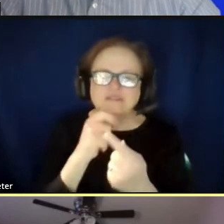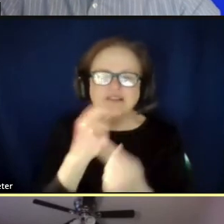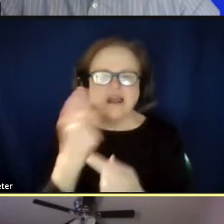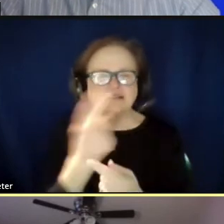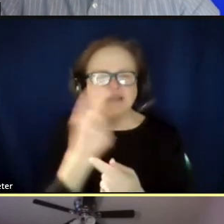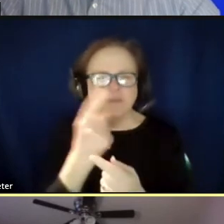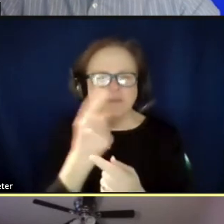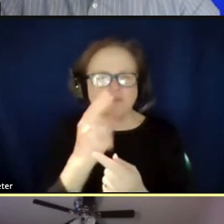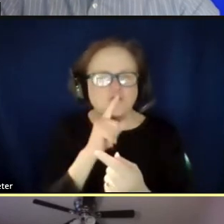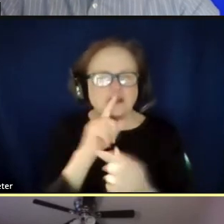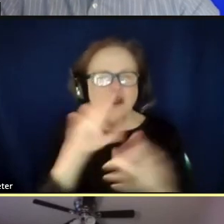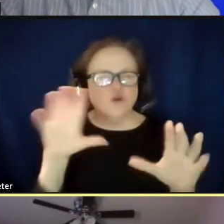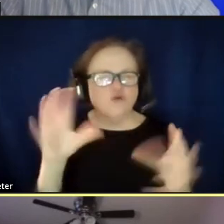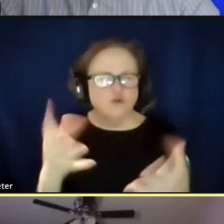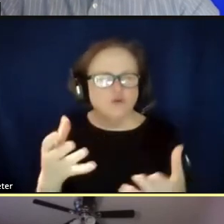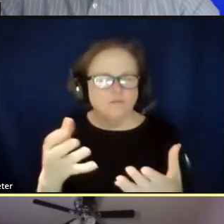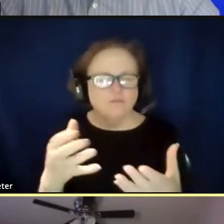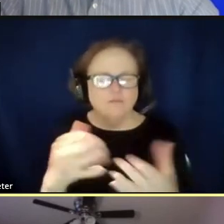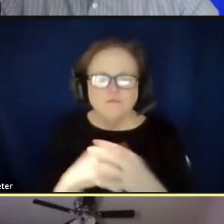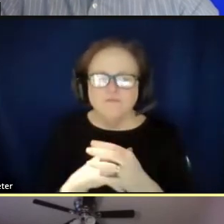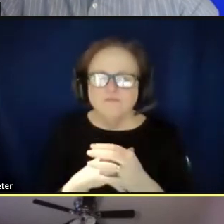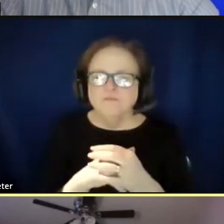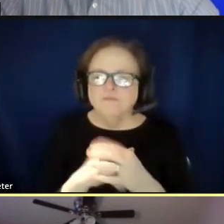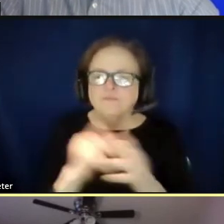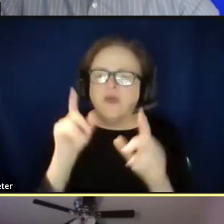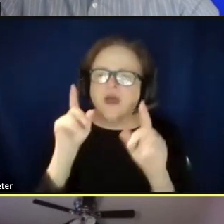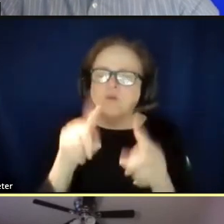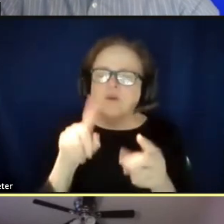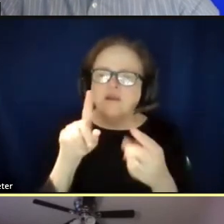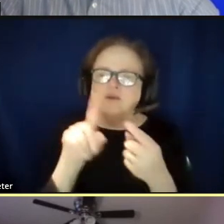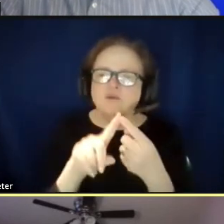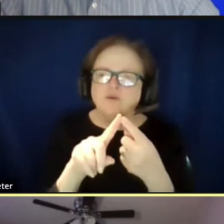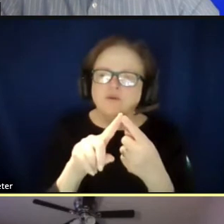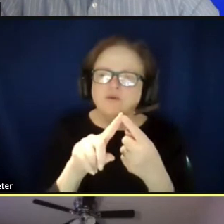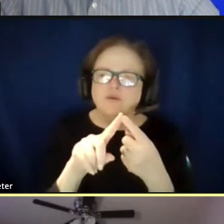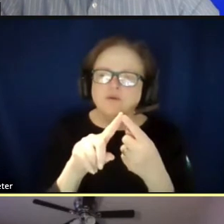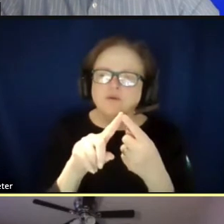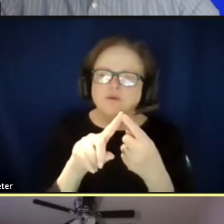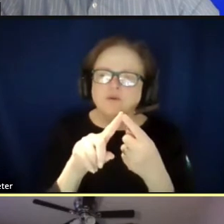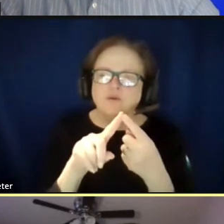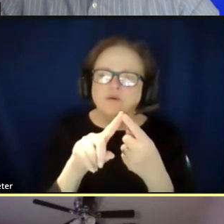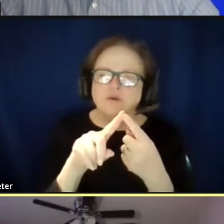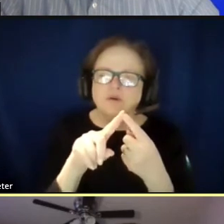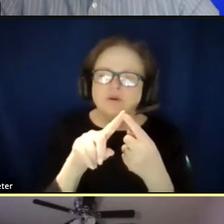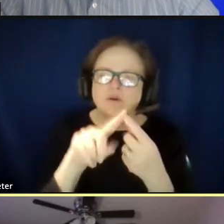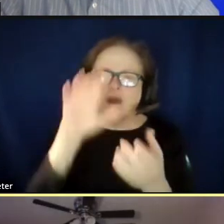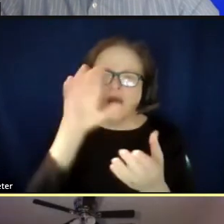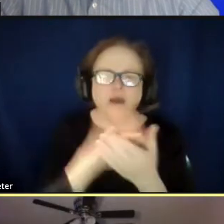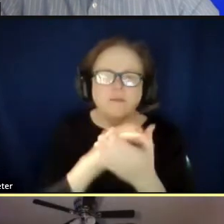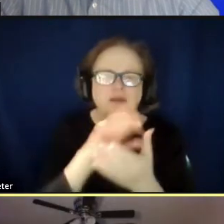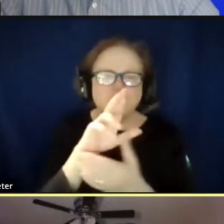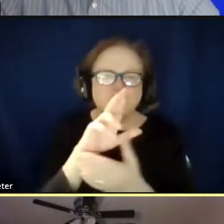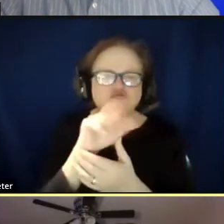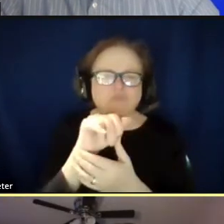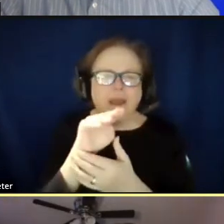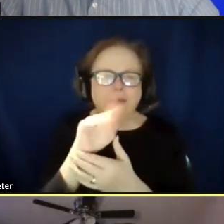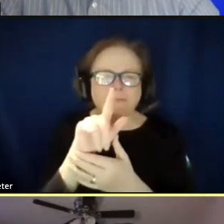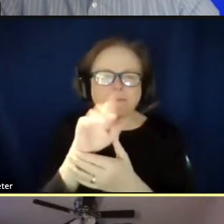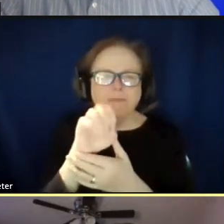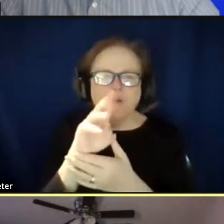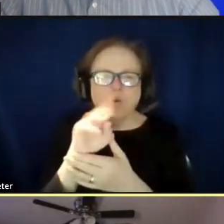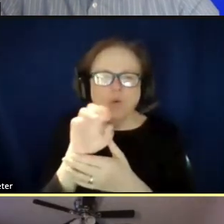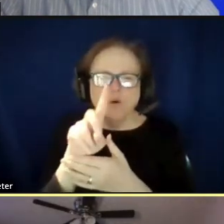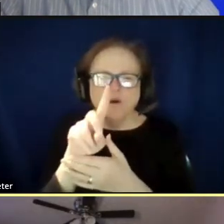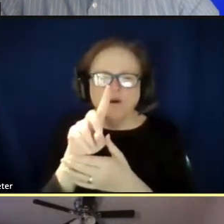a group. I had went down to, I believe it was Ramblewood Elementary down in South